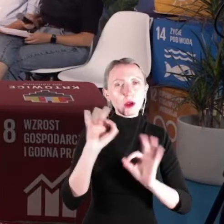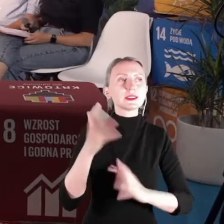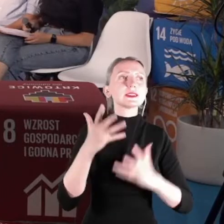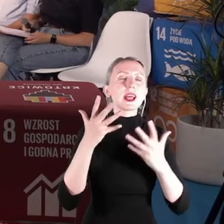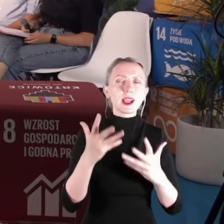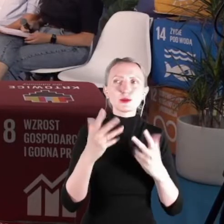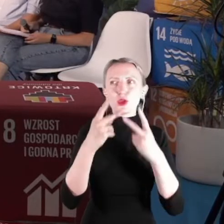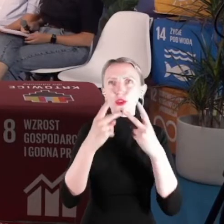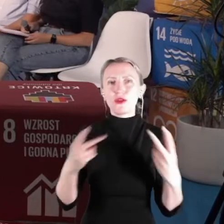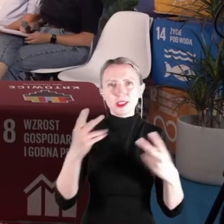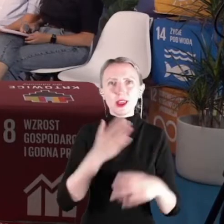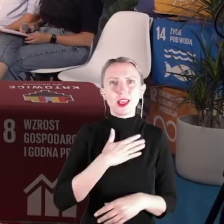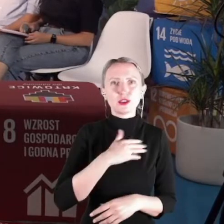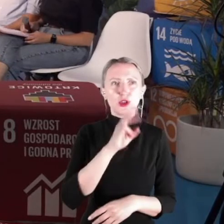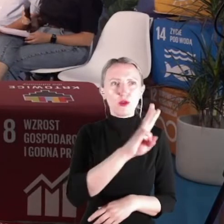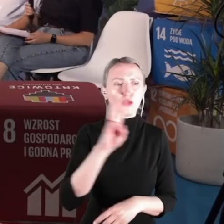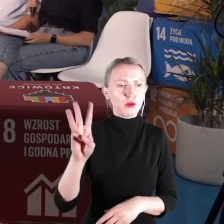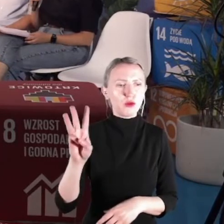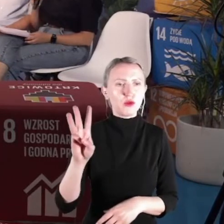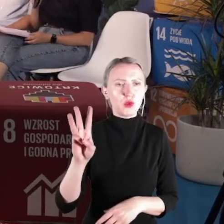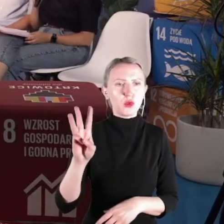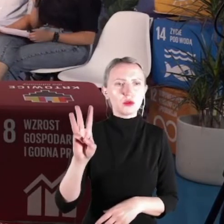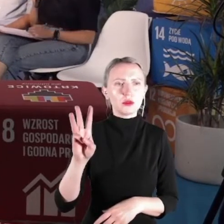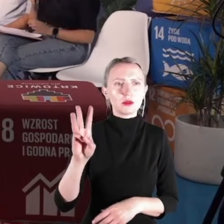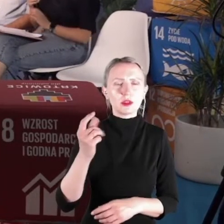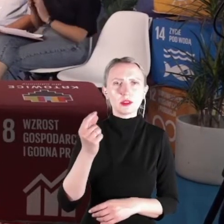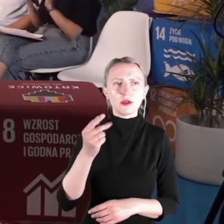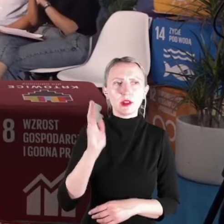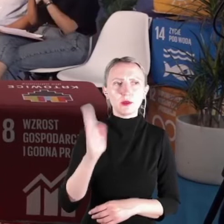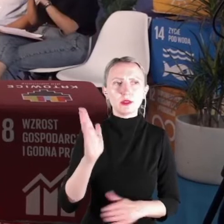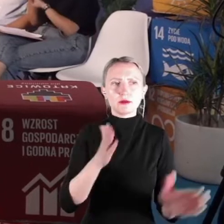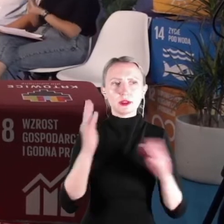yeah, let's speak in the discussion. Thanks. Thank you very much.